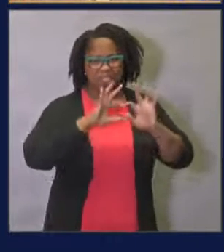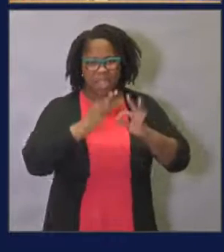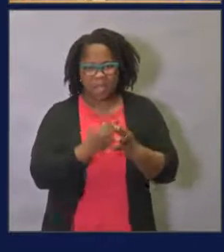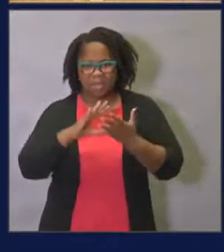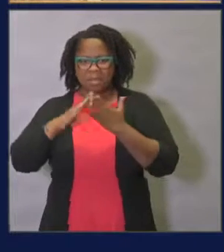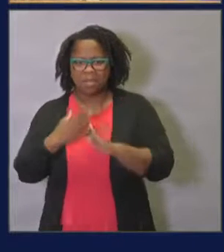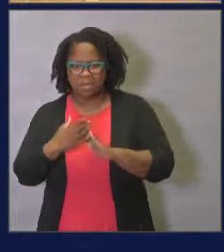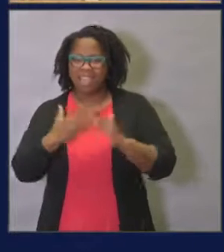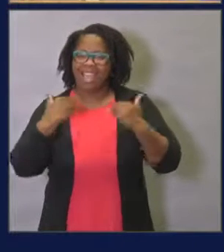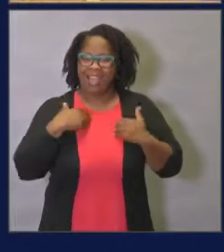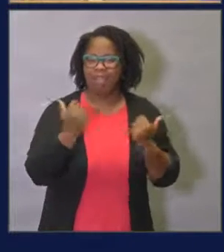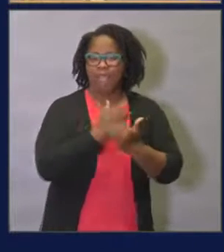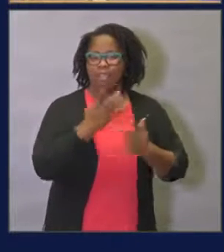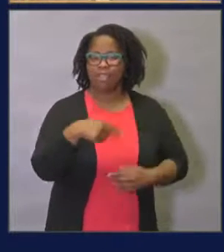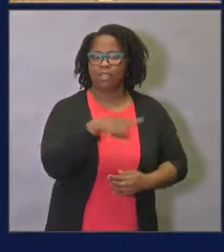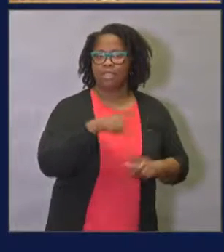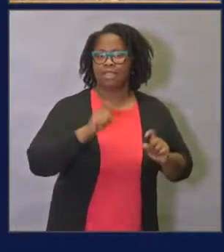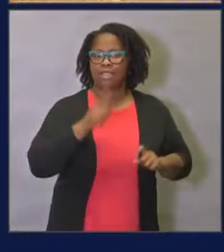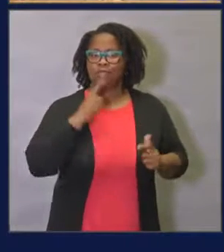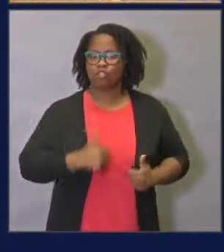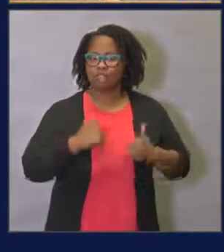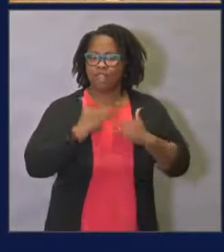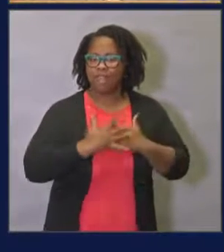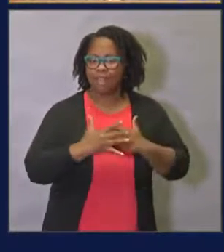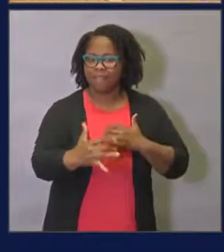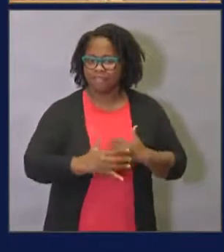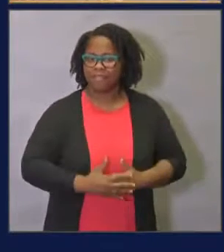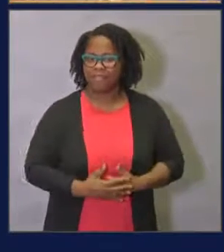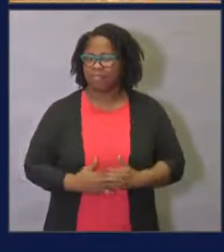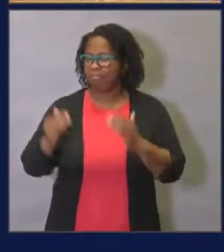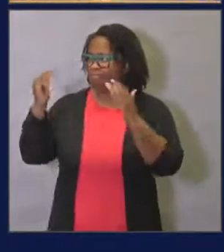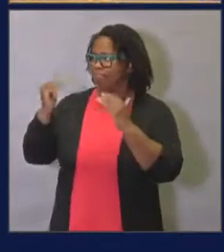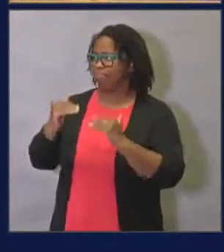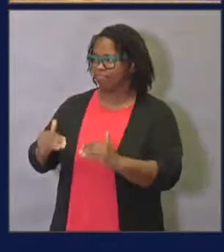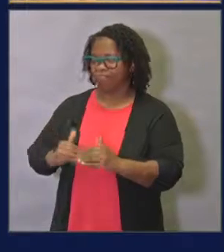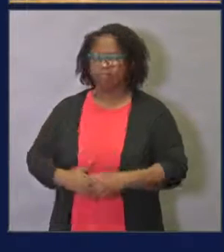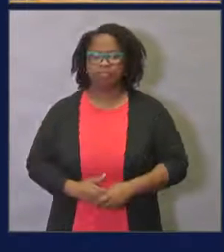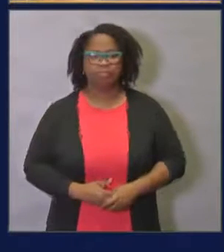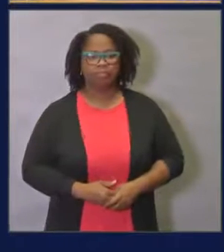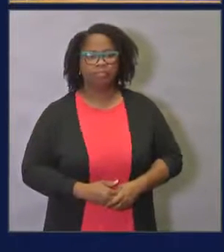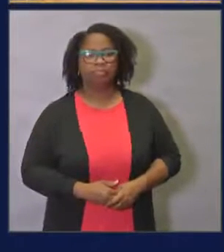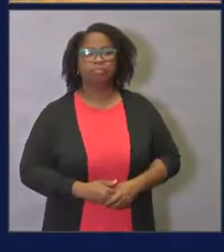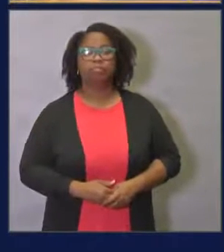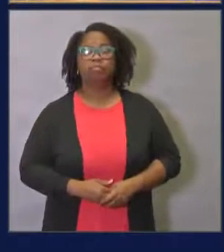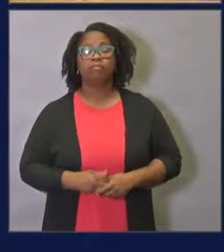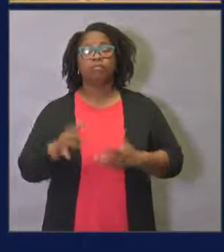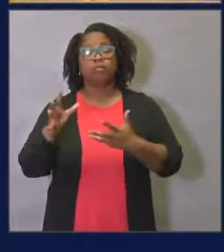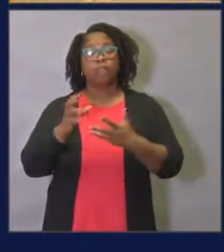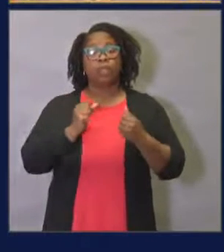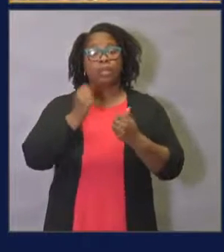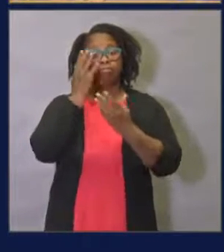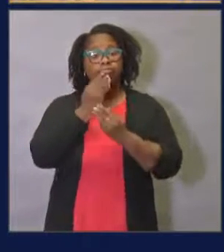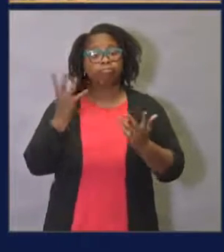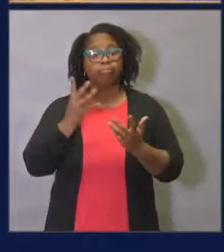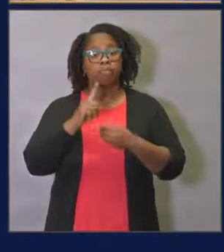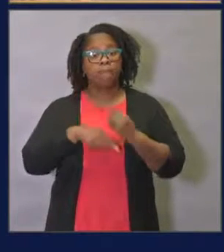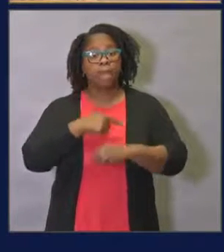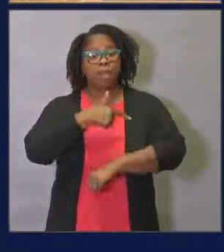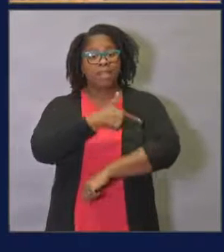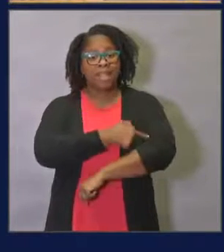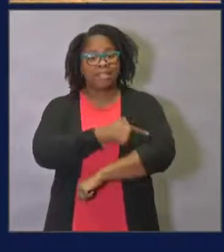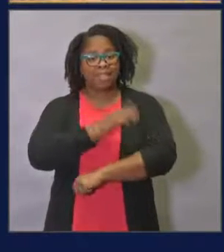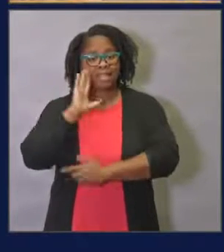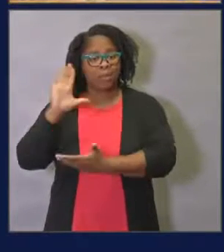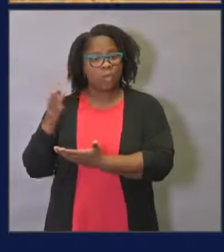to survive this pandemic. Next slide. I do want to provide a quick update on the vaccines that are coming to